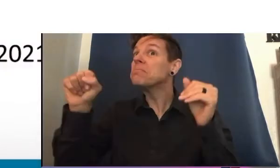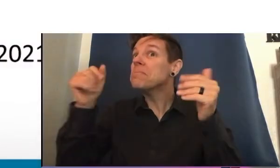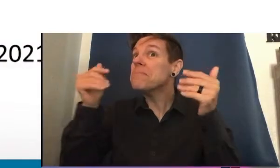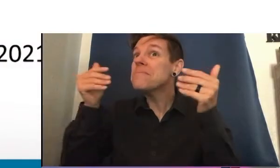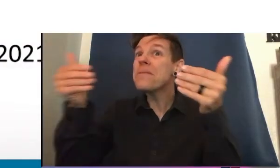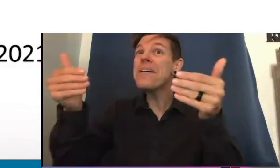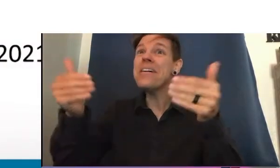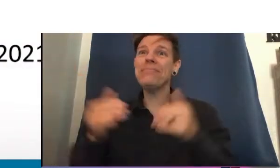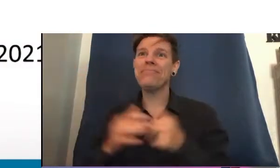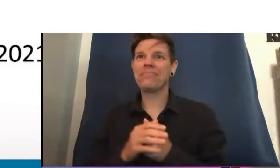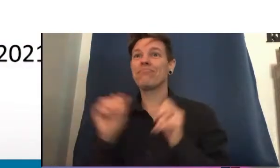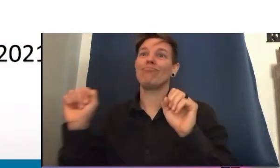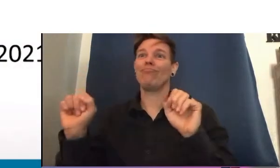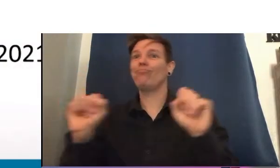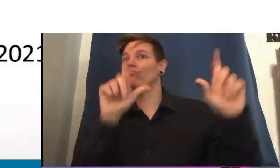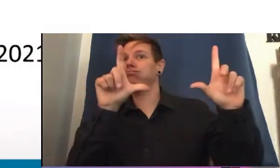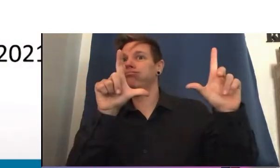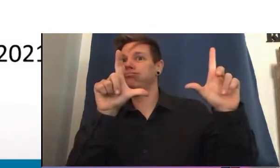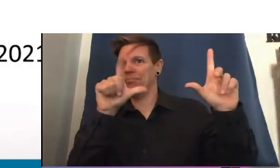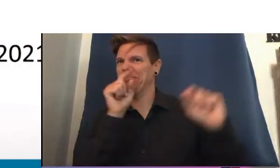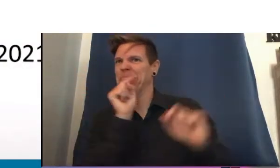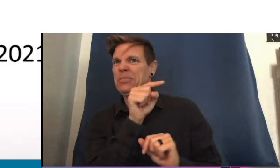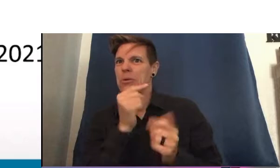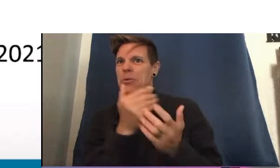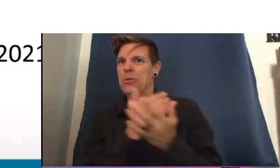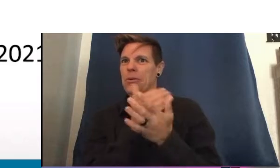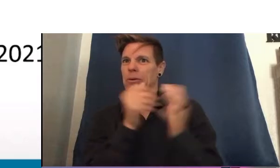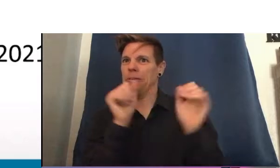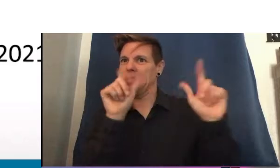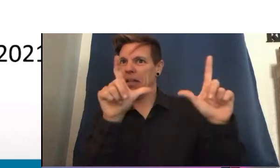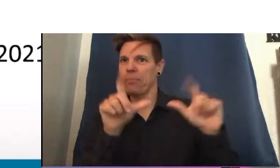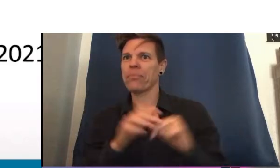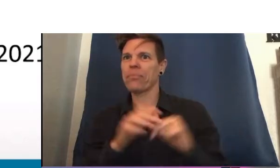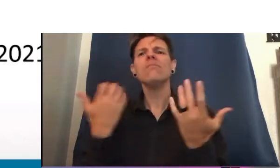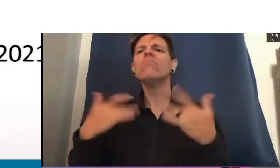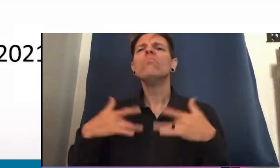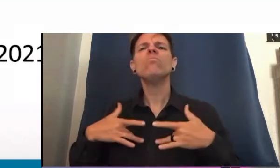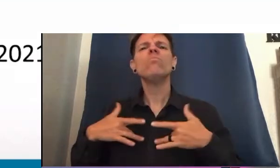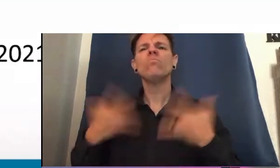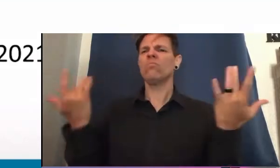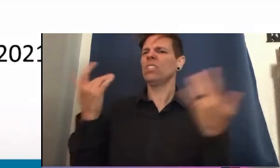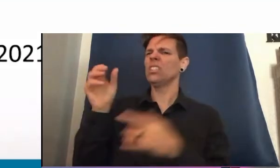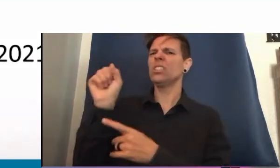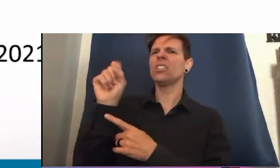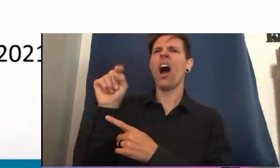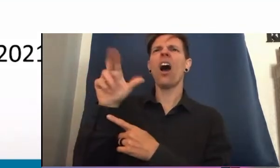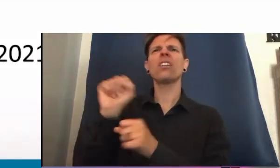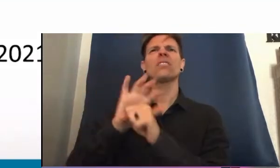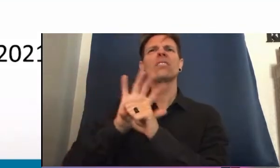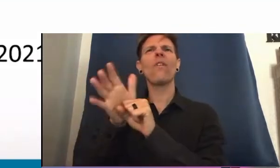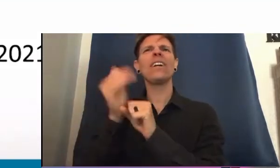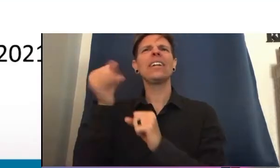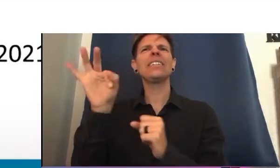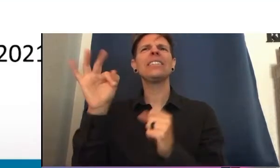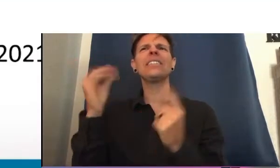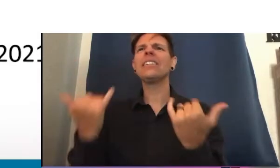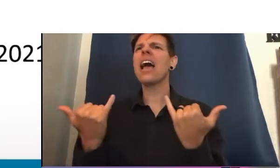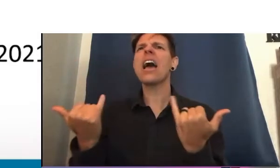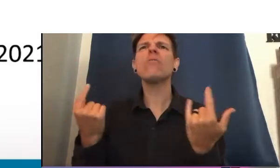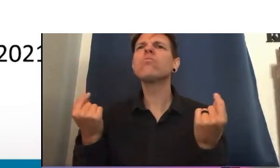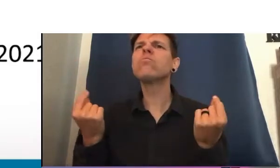So first slide here, just overall status check about where we are with COVID-19 in El Paso County. And that